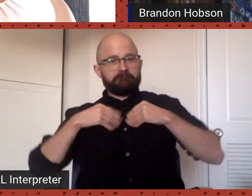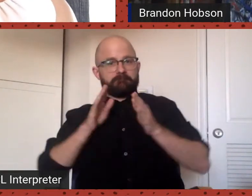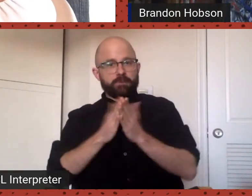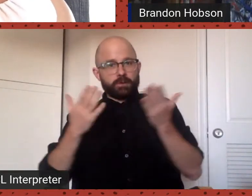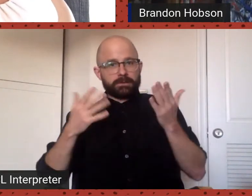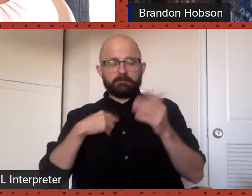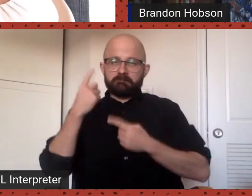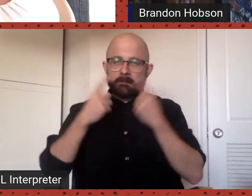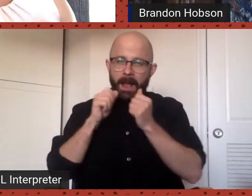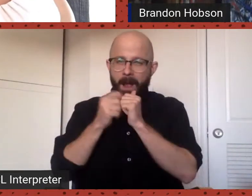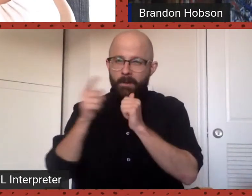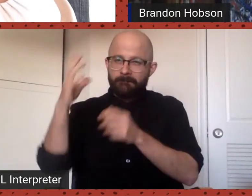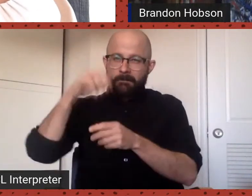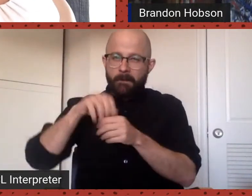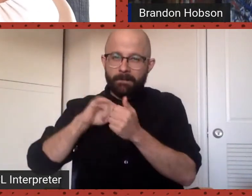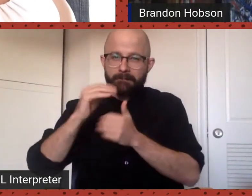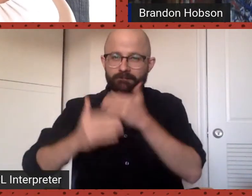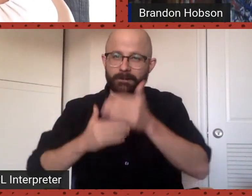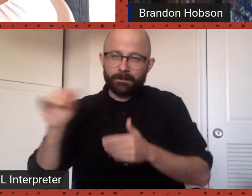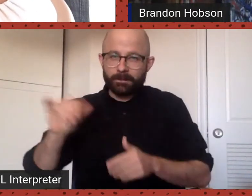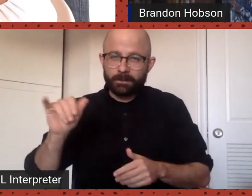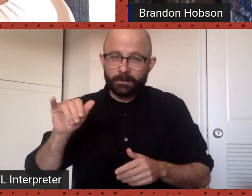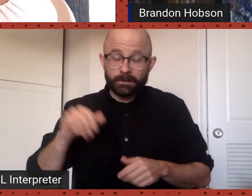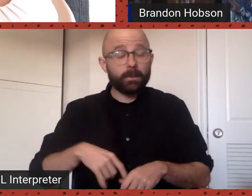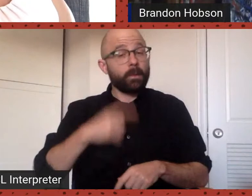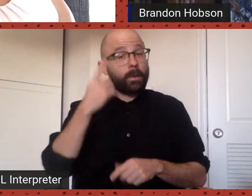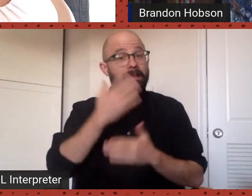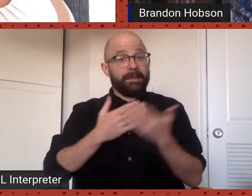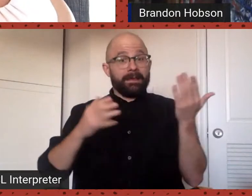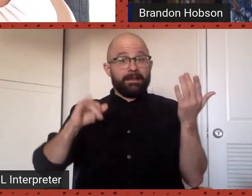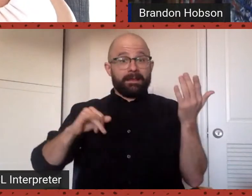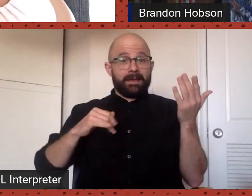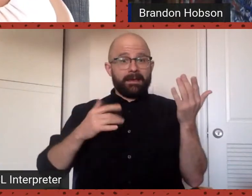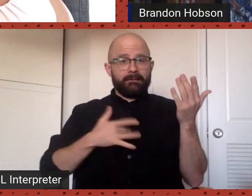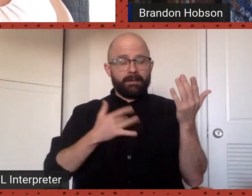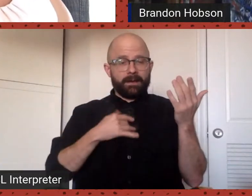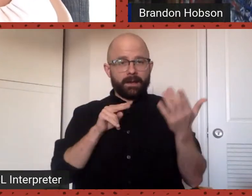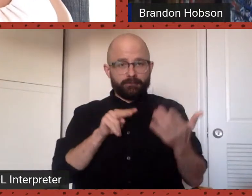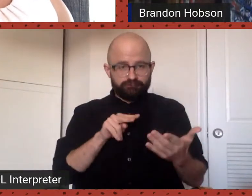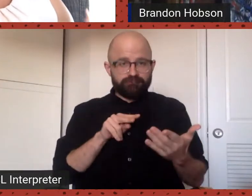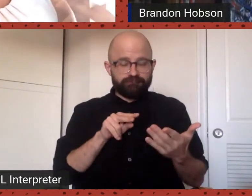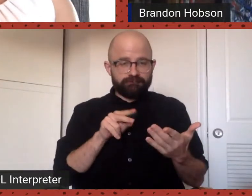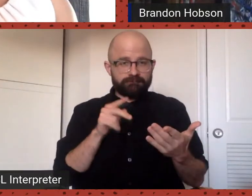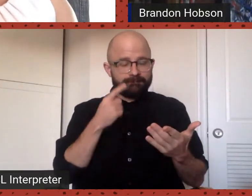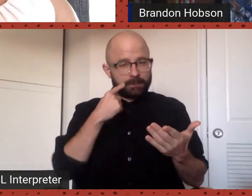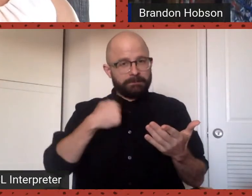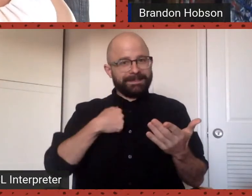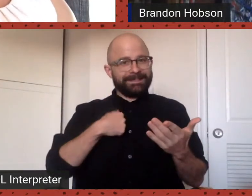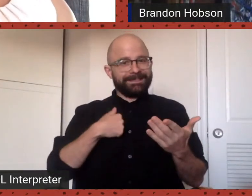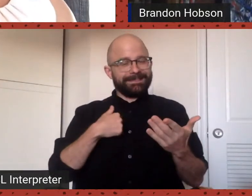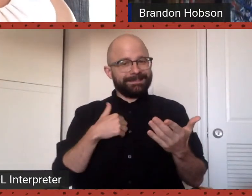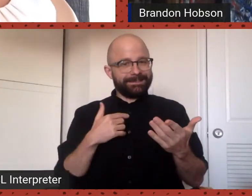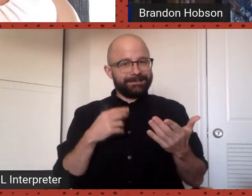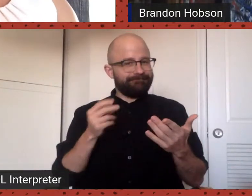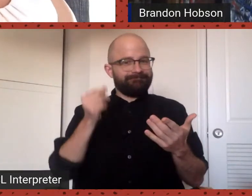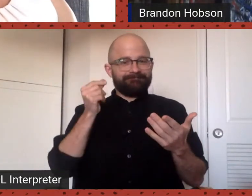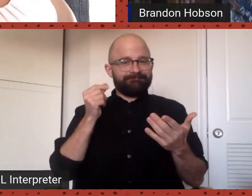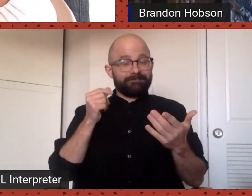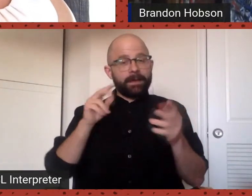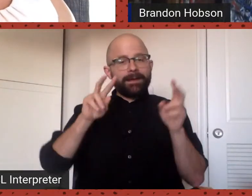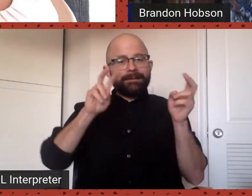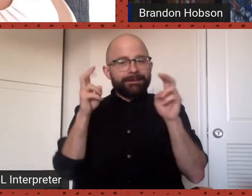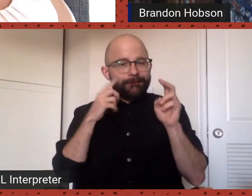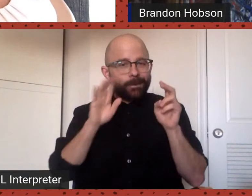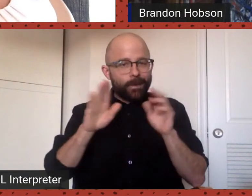well. So one thing that really stood out to me right from the get-go, of course, is that the title of your book,